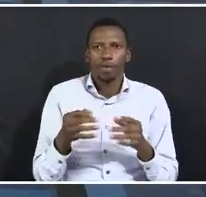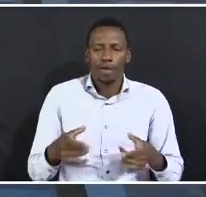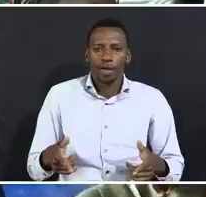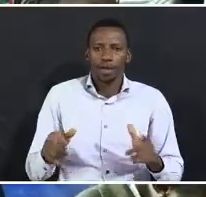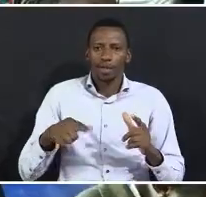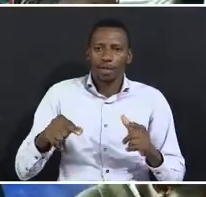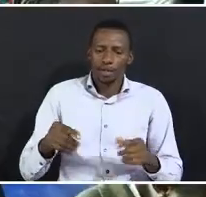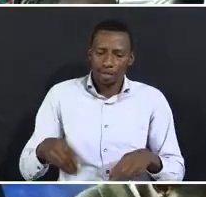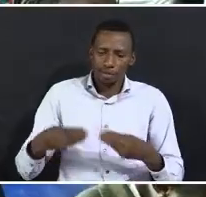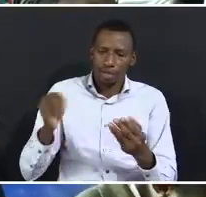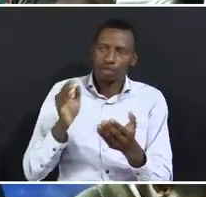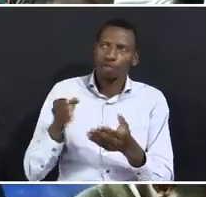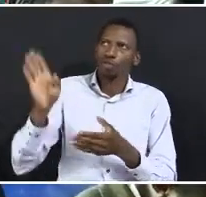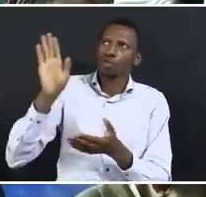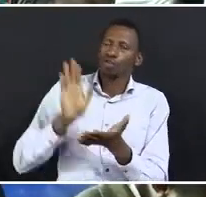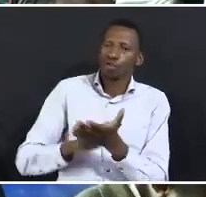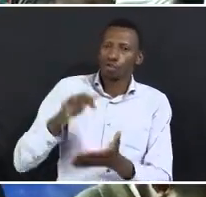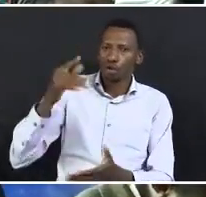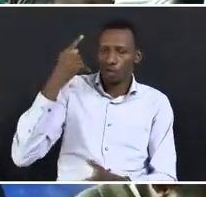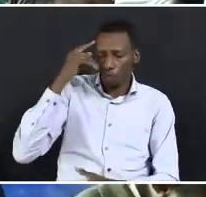God glory for the grace.